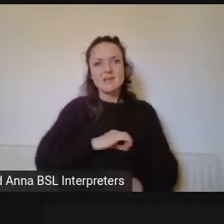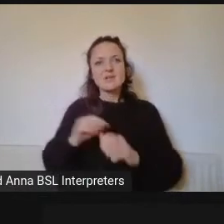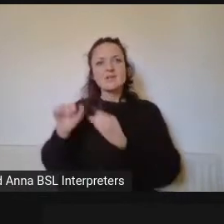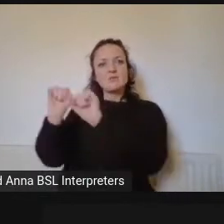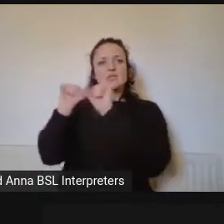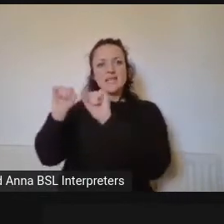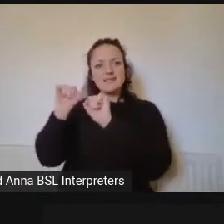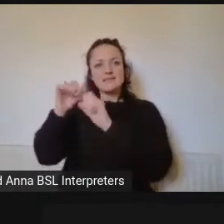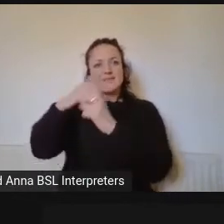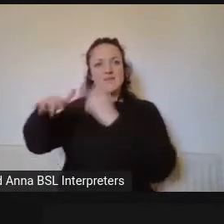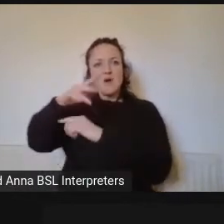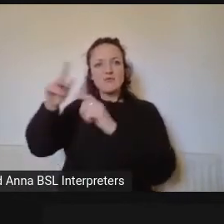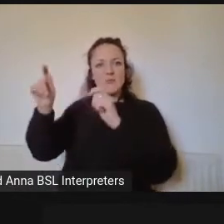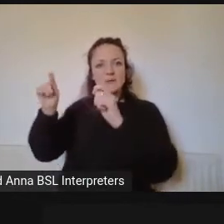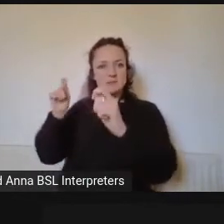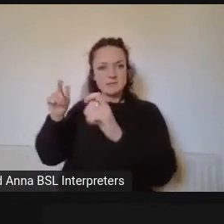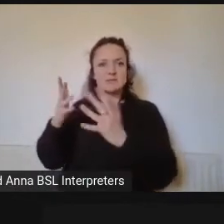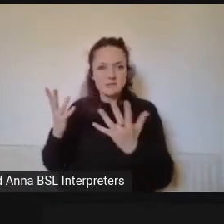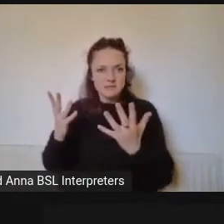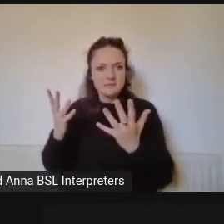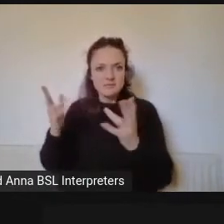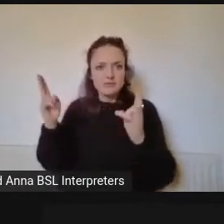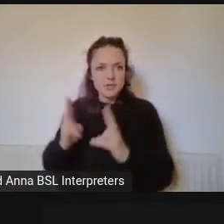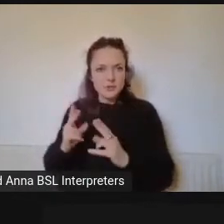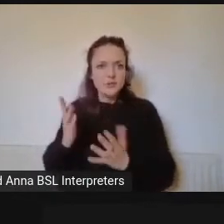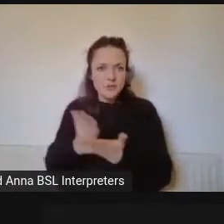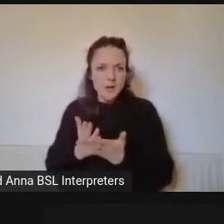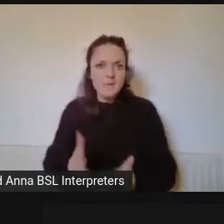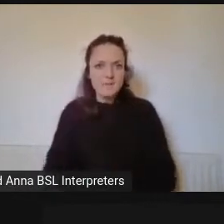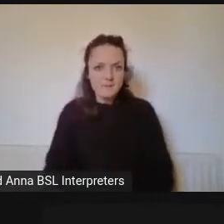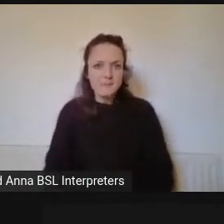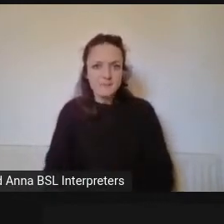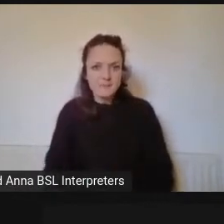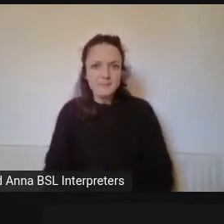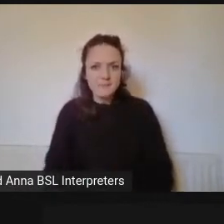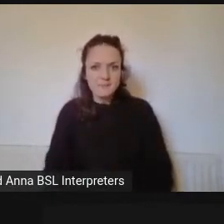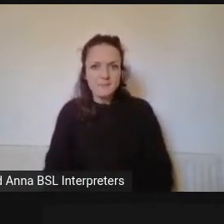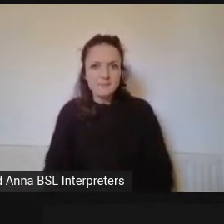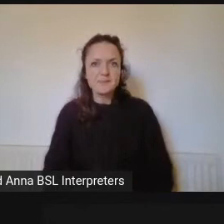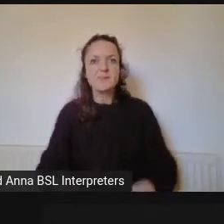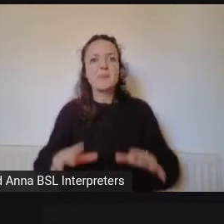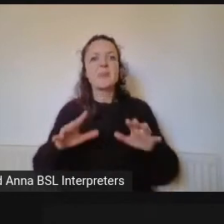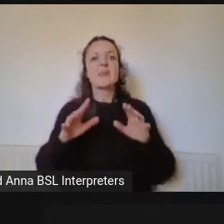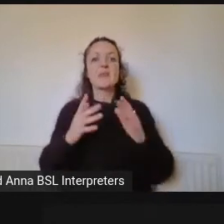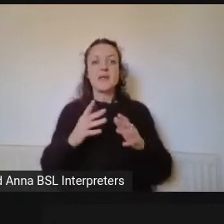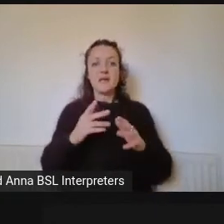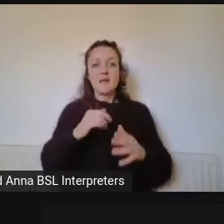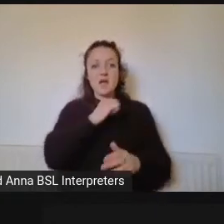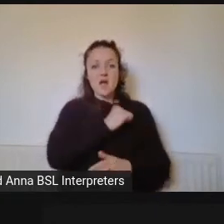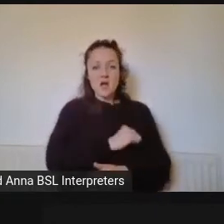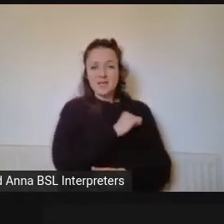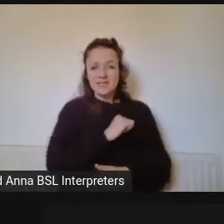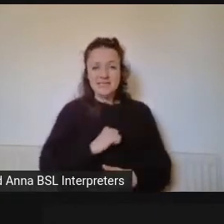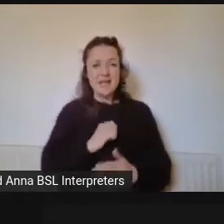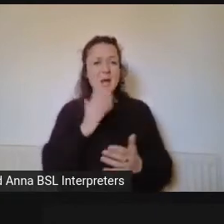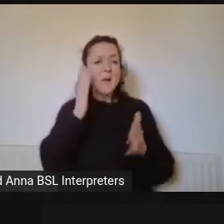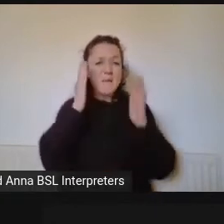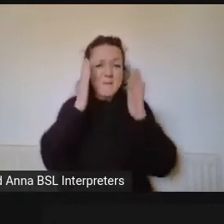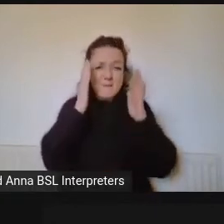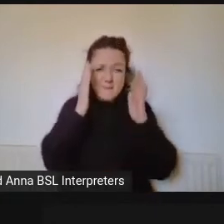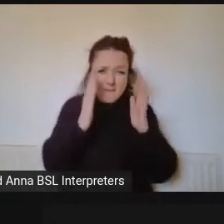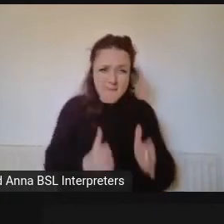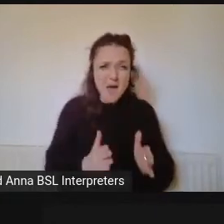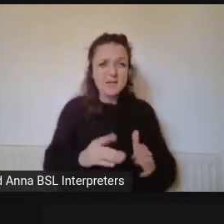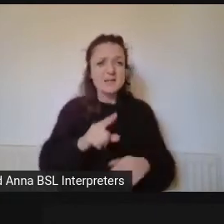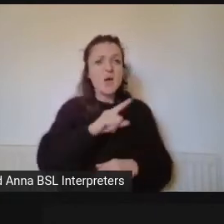And what's interesting, though, is that without the lack of transparency, it enables a level of corporate bystander effect,